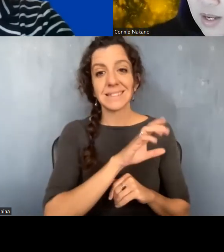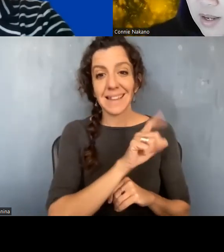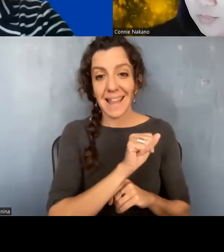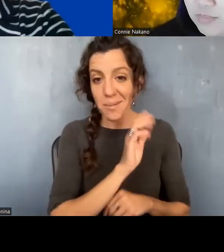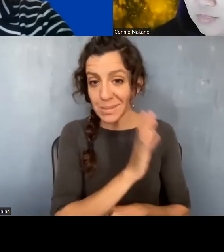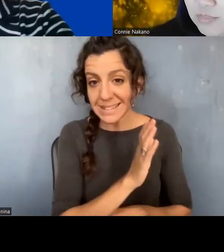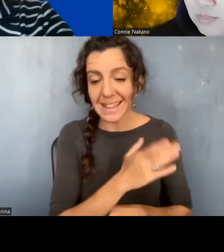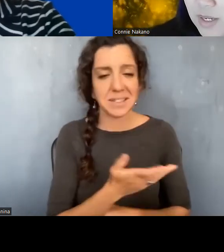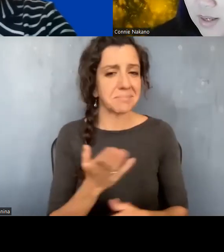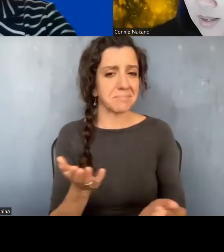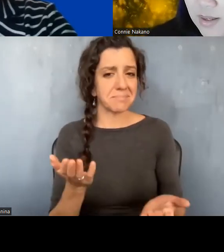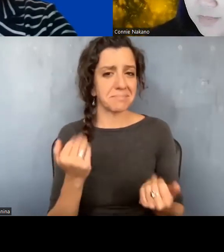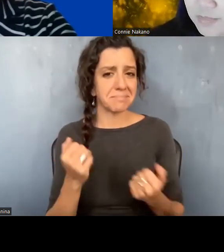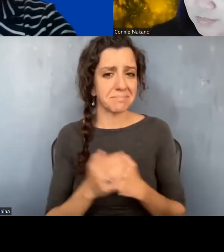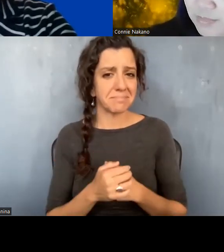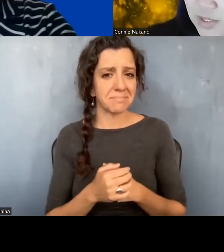can